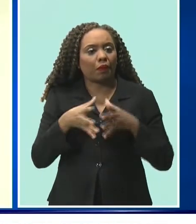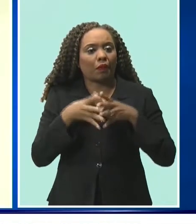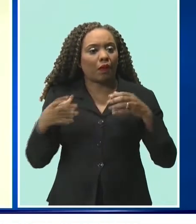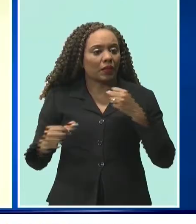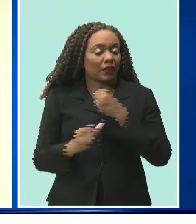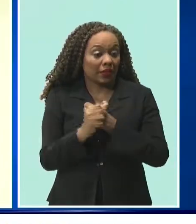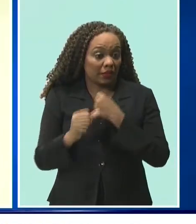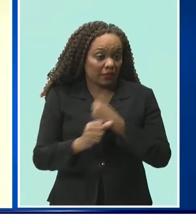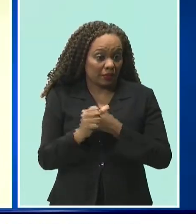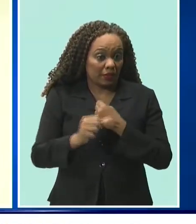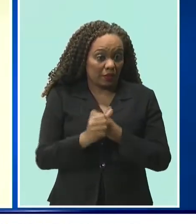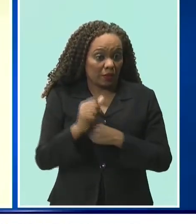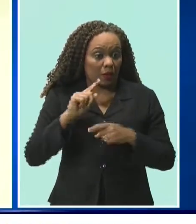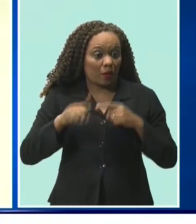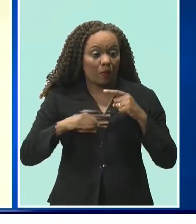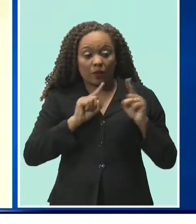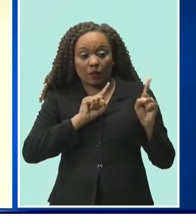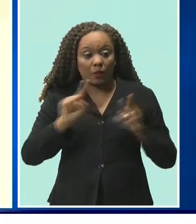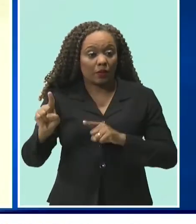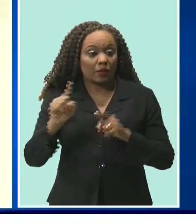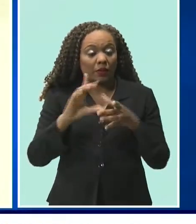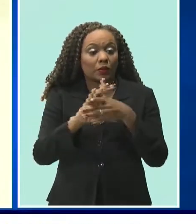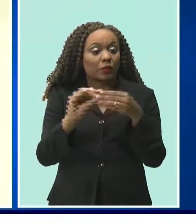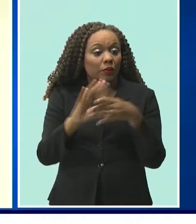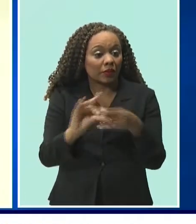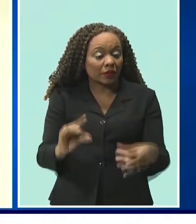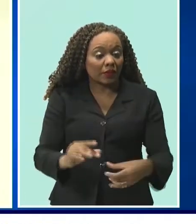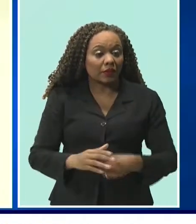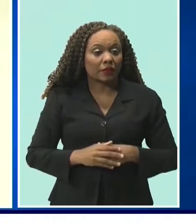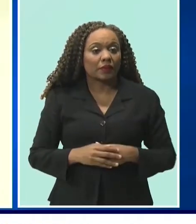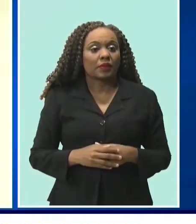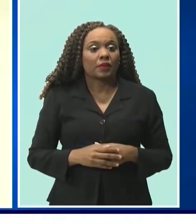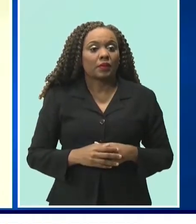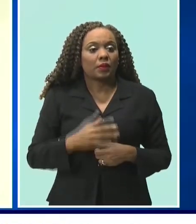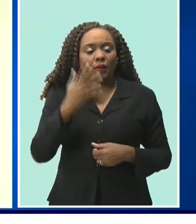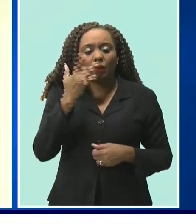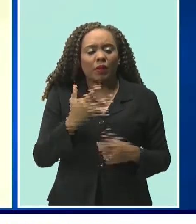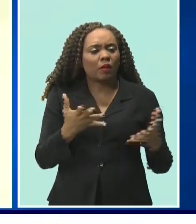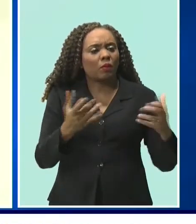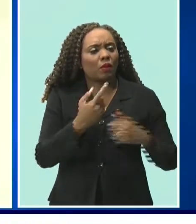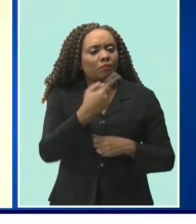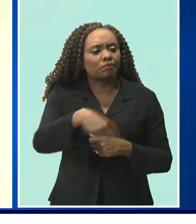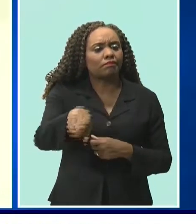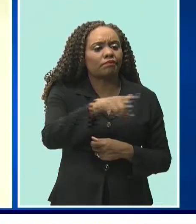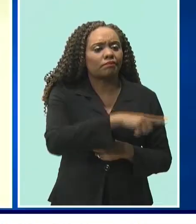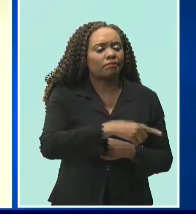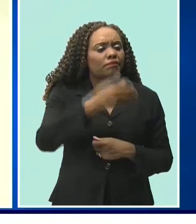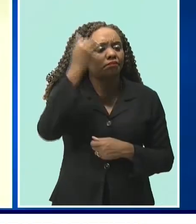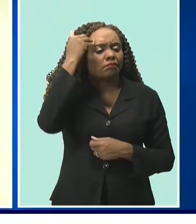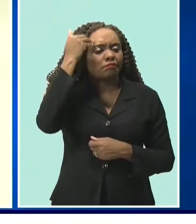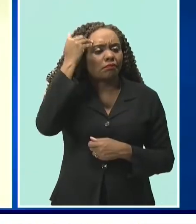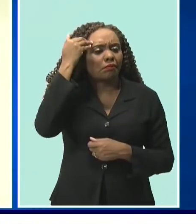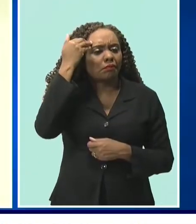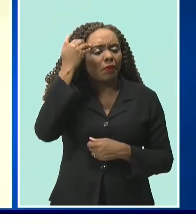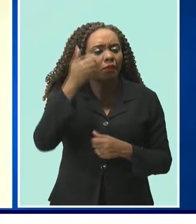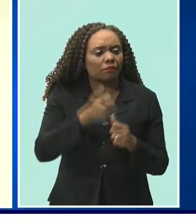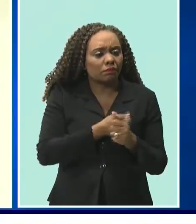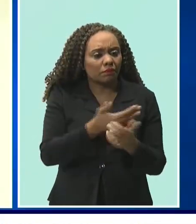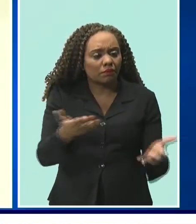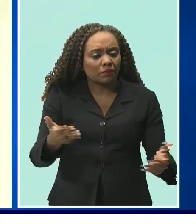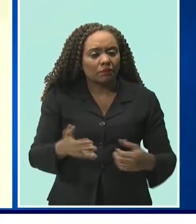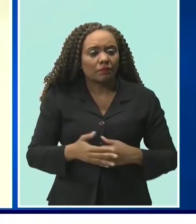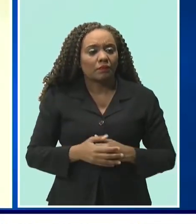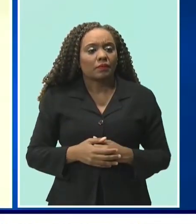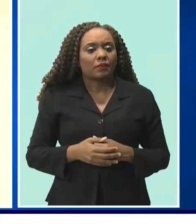story, and that's out of their drive and desire to keep the public informed, but out of an unswerving commitment for